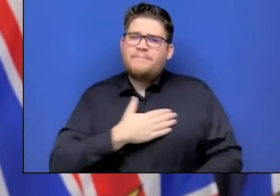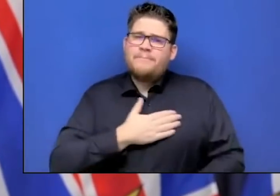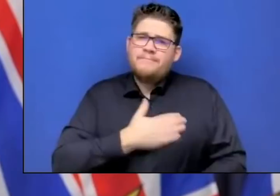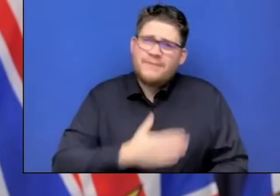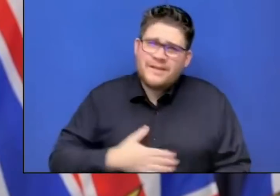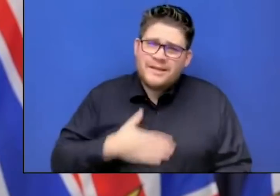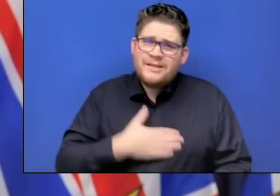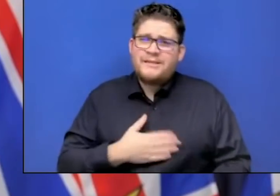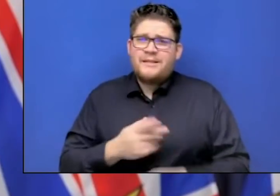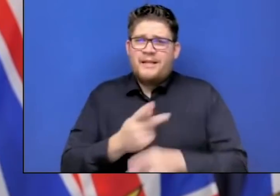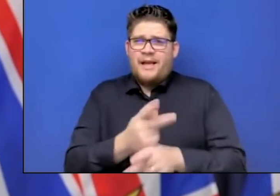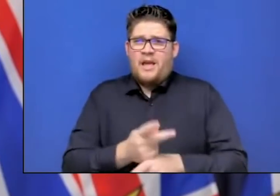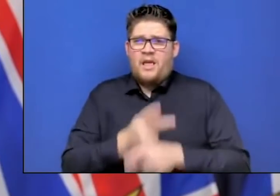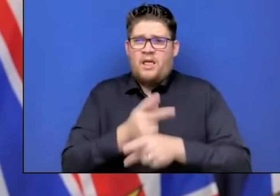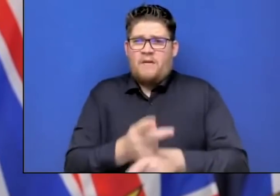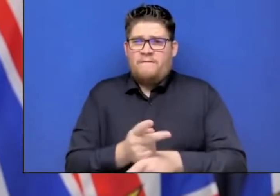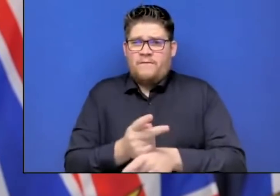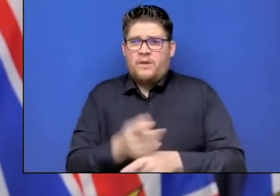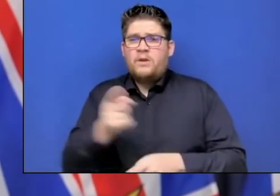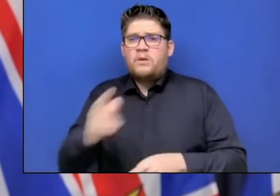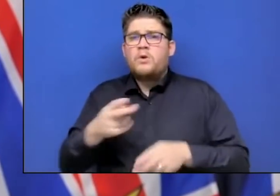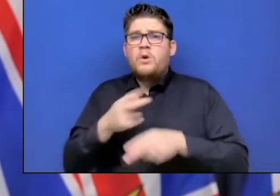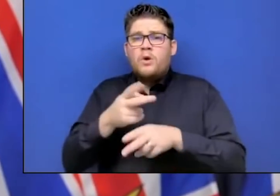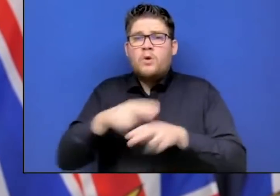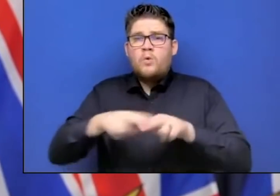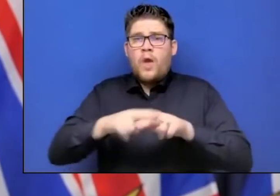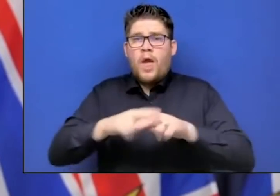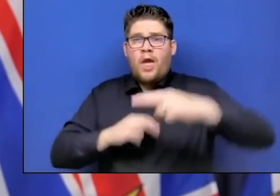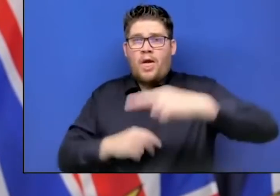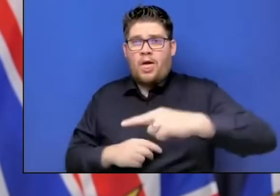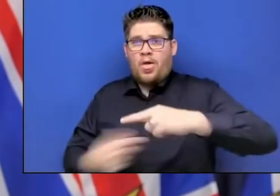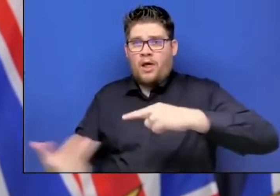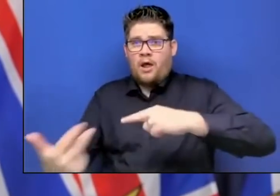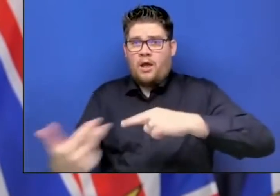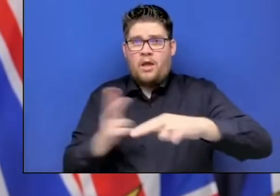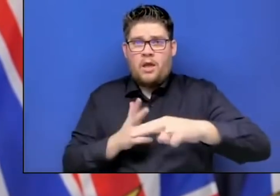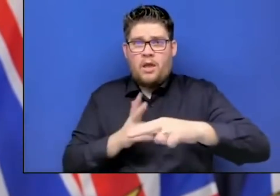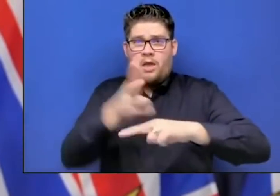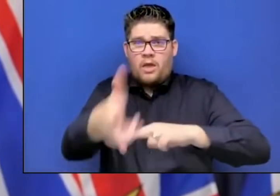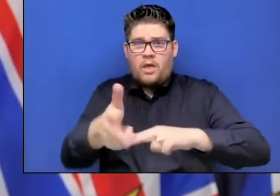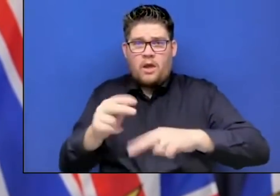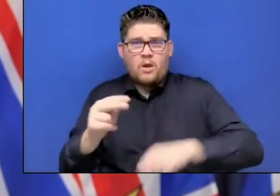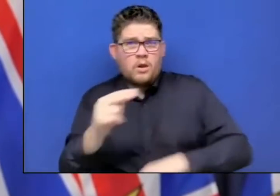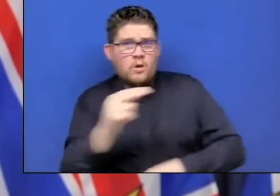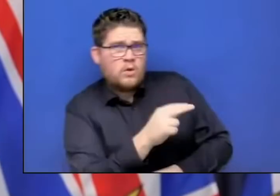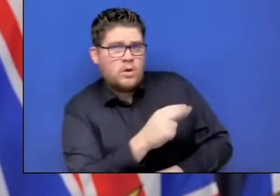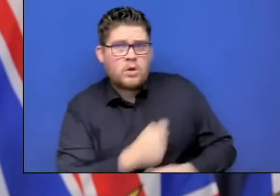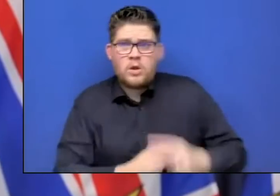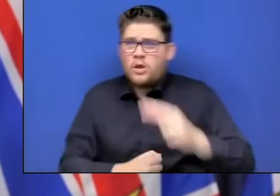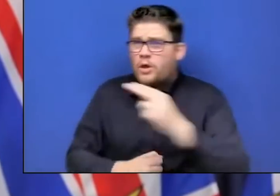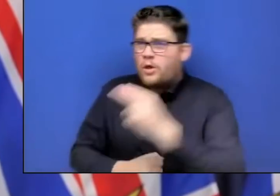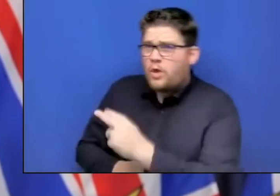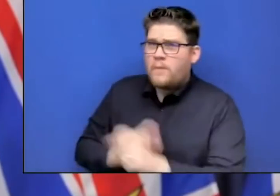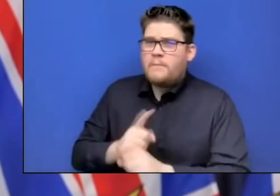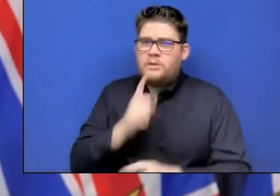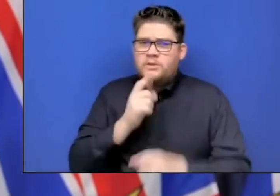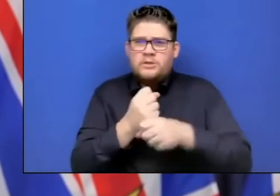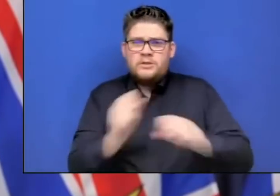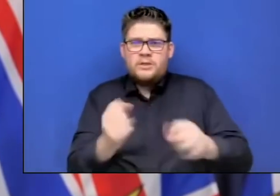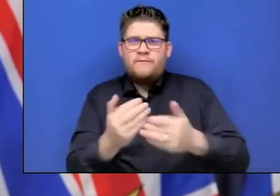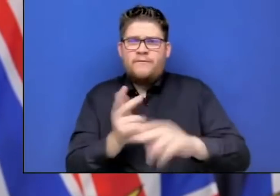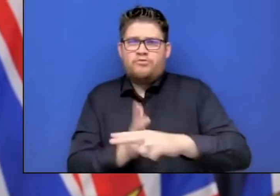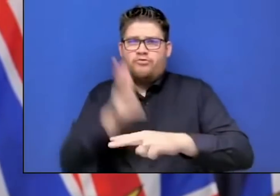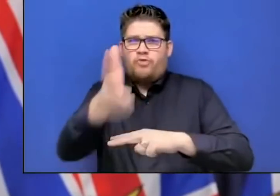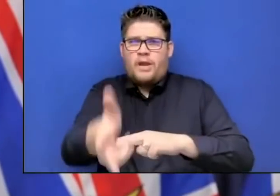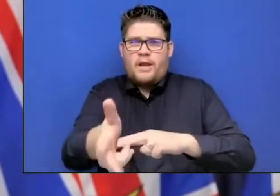level crossings, where you are close to the railway. Proceed only when it's safe to do so. Look both ways and